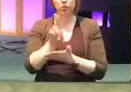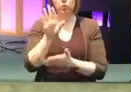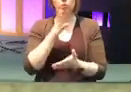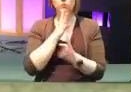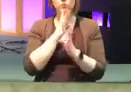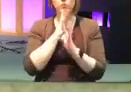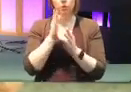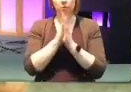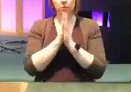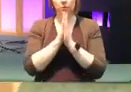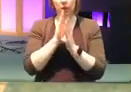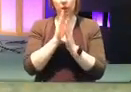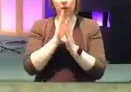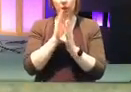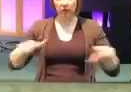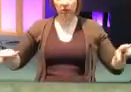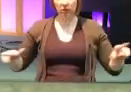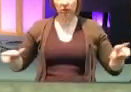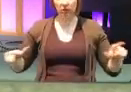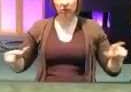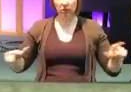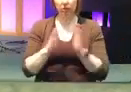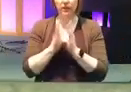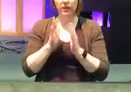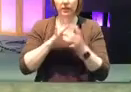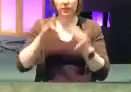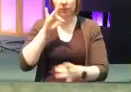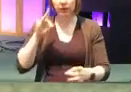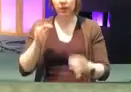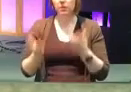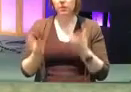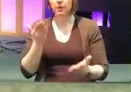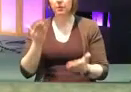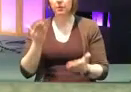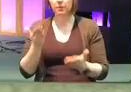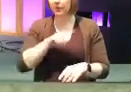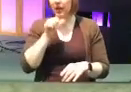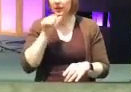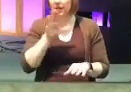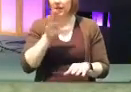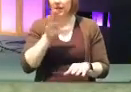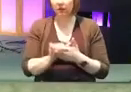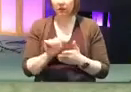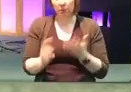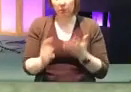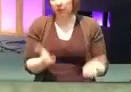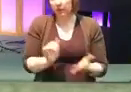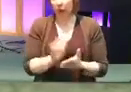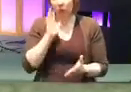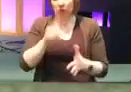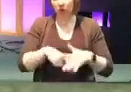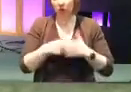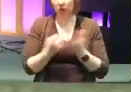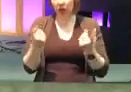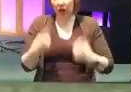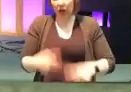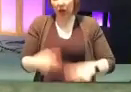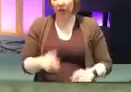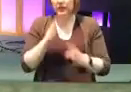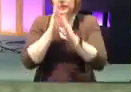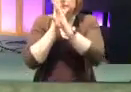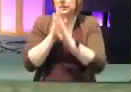now. Just begin to pray in the Spirit. Again, those of you maybe have not done that before, that may start to happen when you begin to